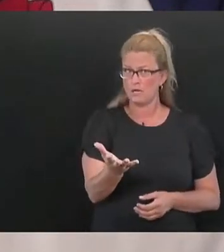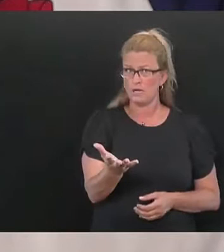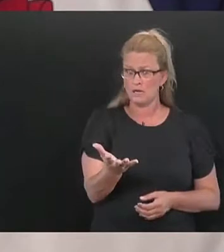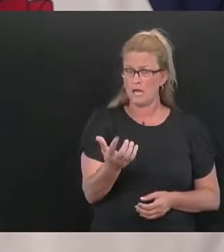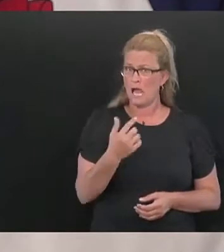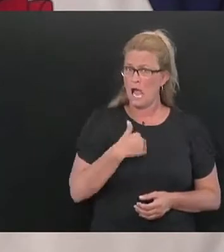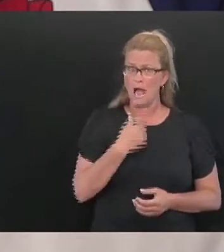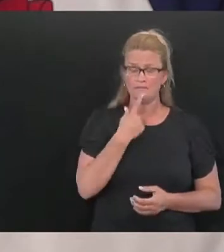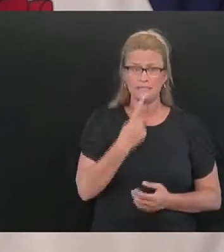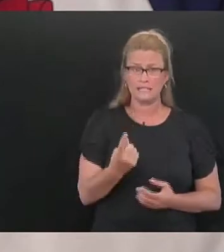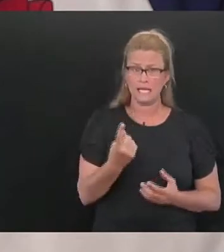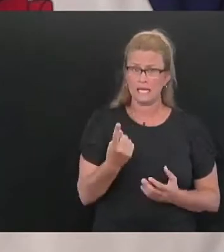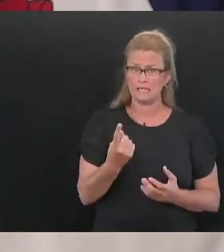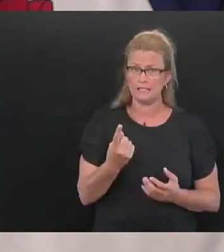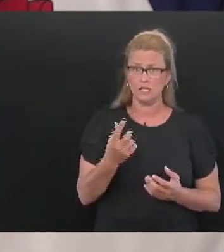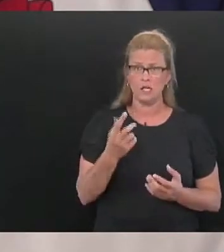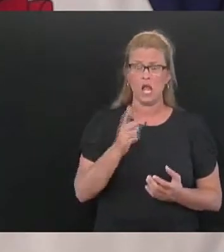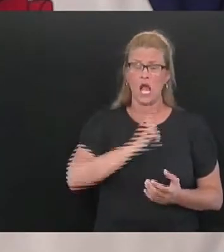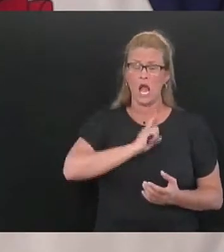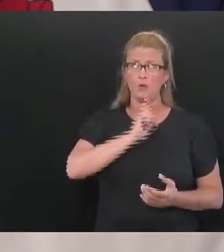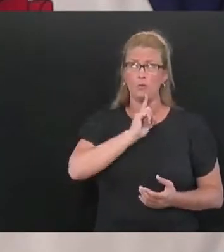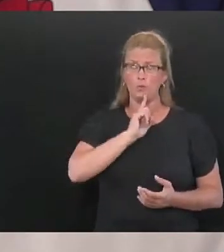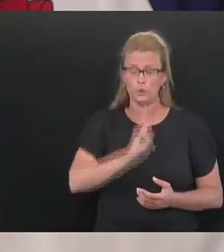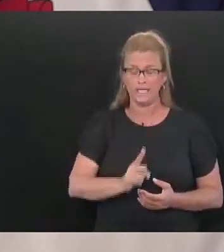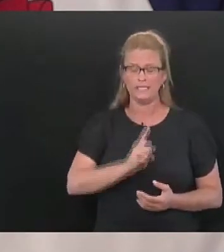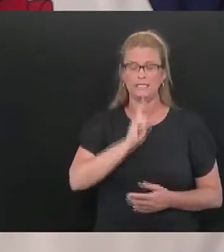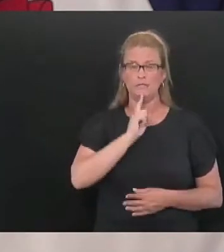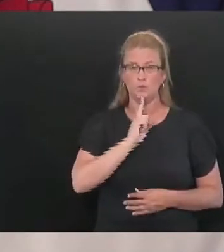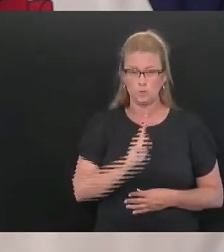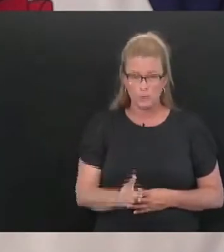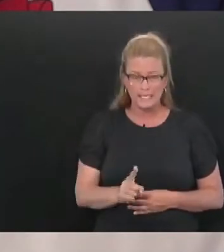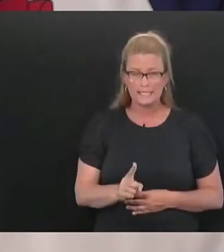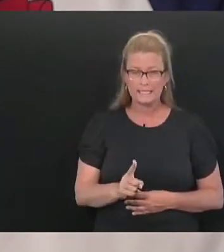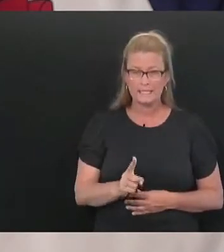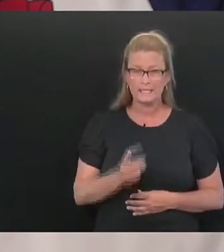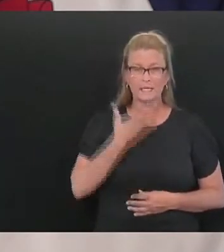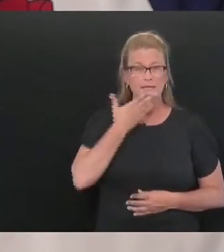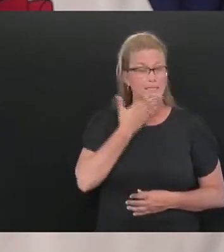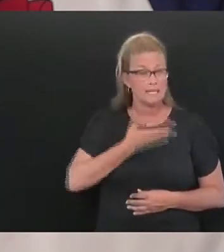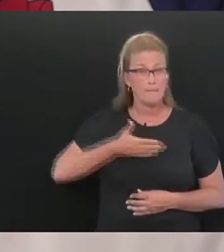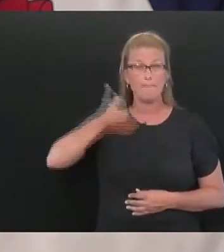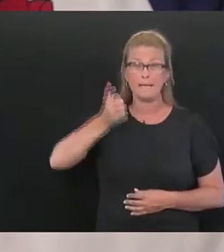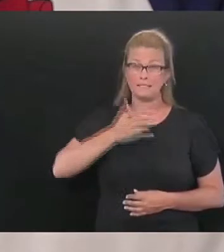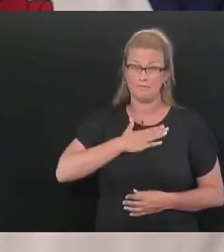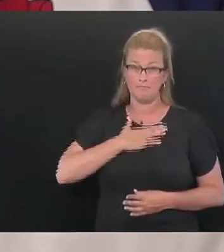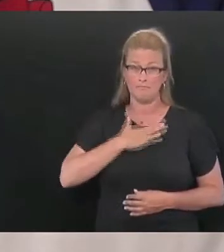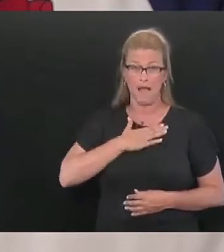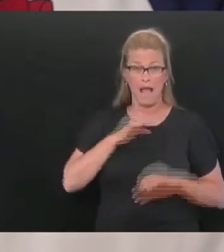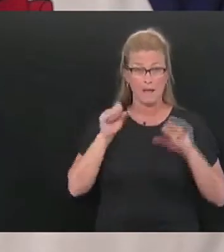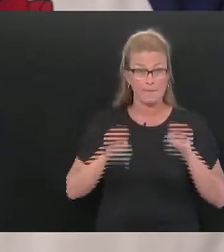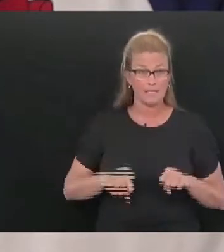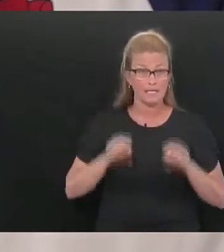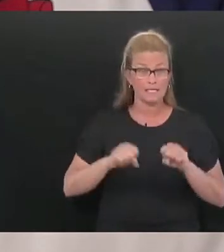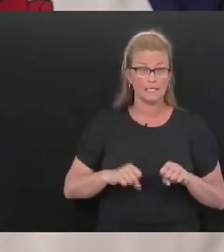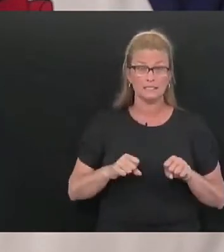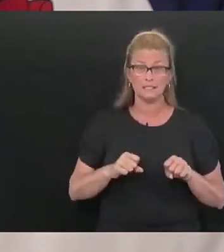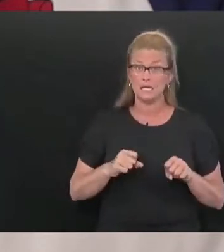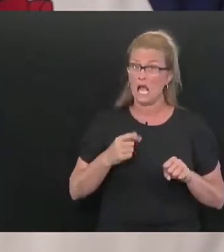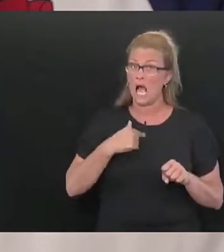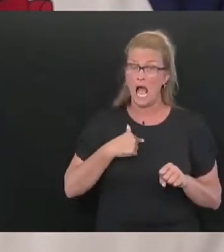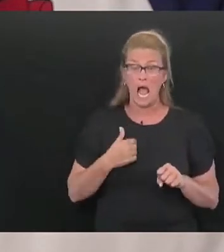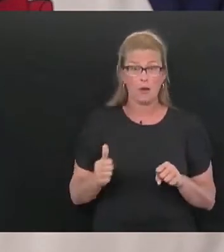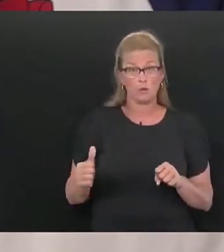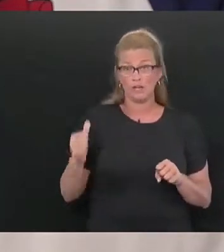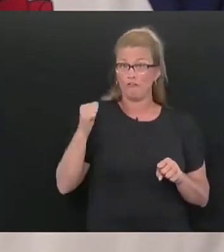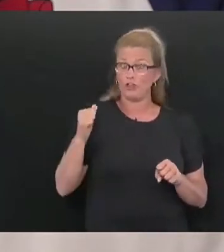you repeatedly, there's no chance in the world, to the very best of all my abilities, will I absolutely put